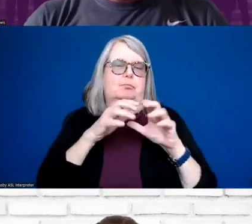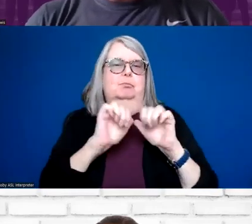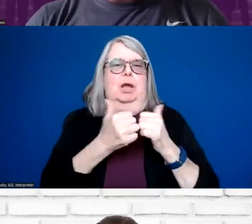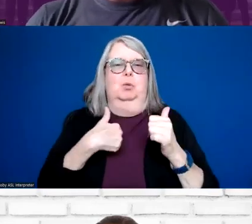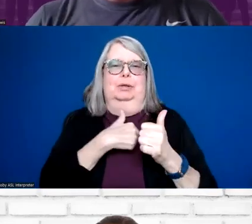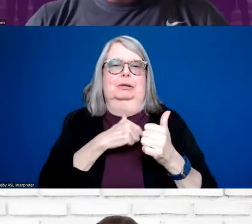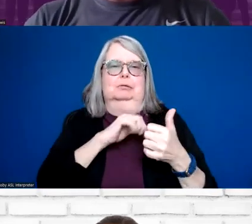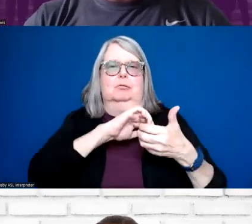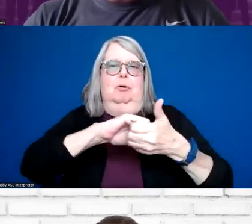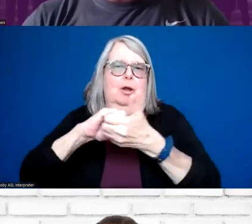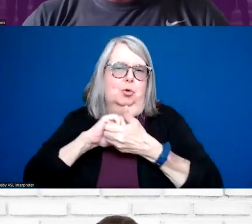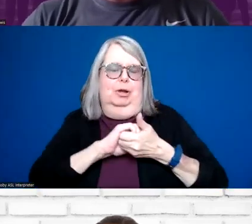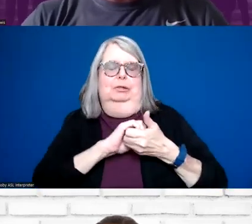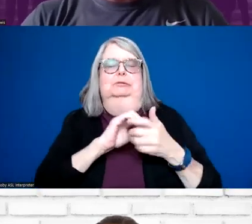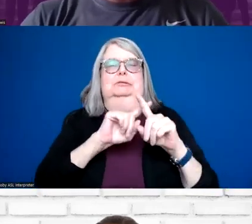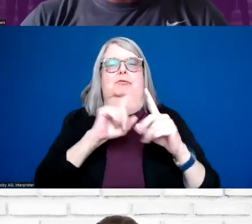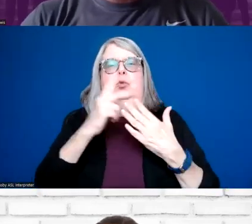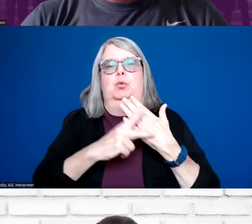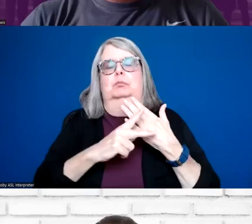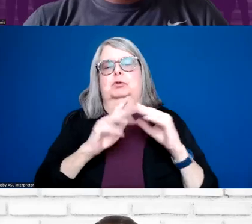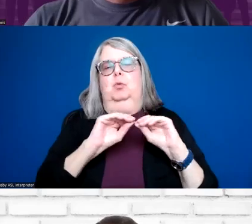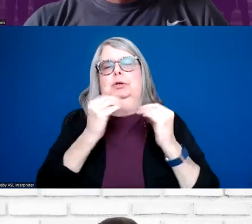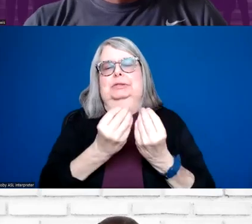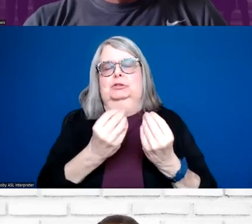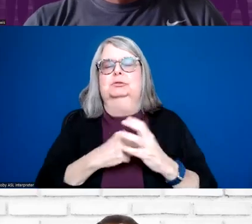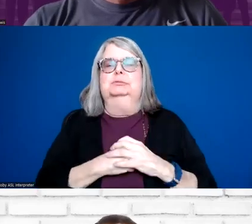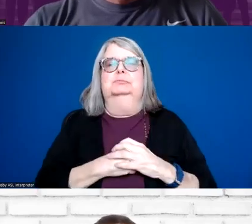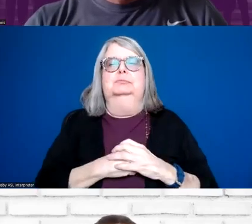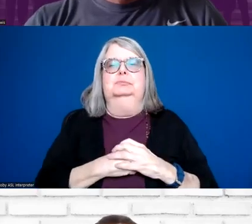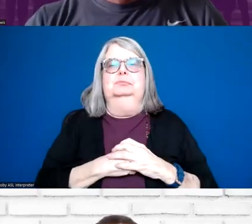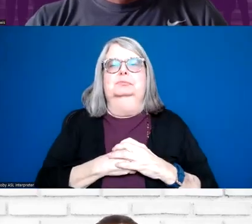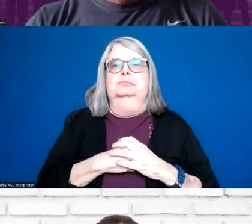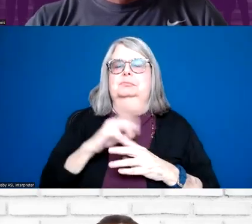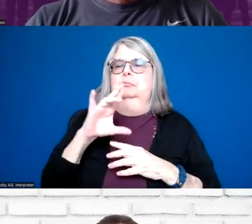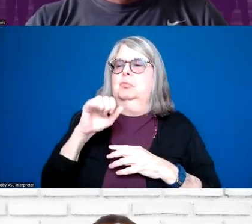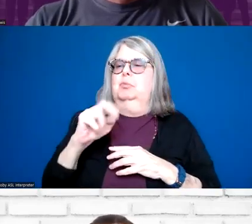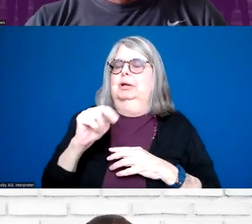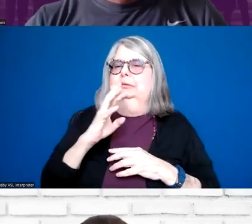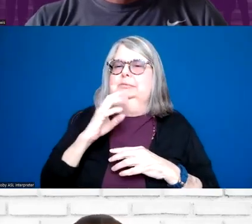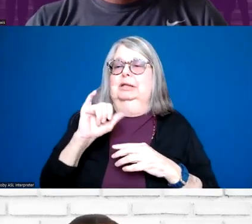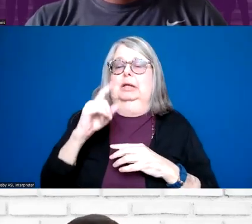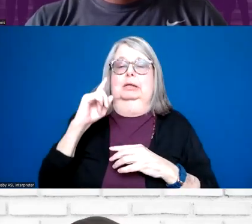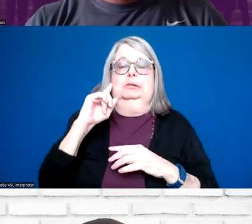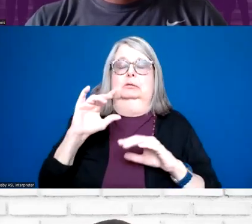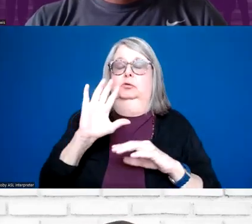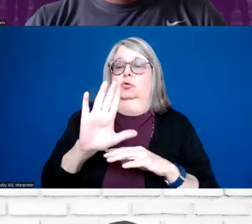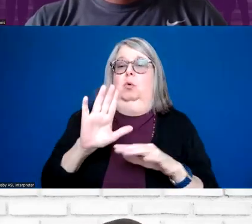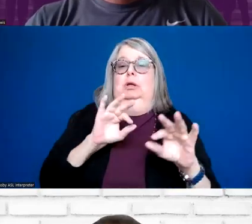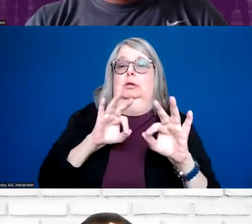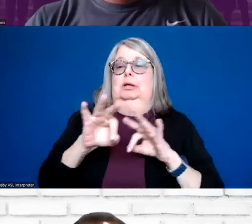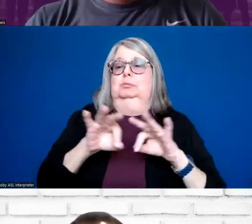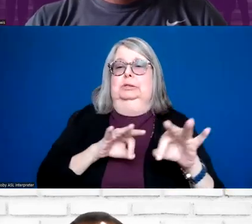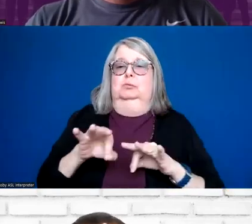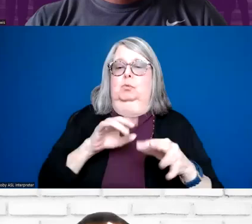programs and organizations throughout the nation and in the communities. Well, it certainly sounds, Keon, that just by your explanation and what you've gone through,